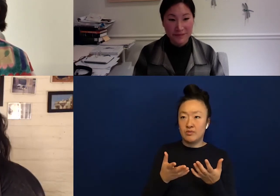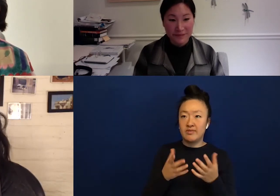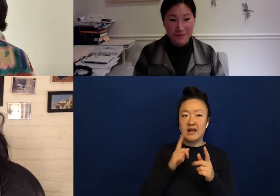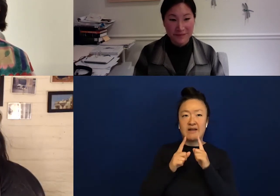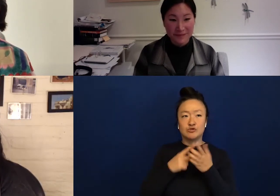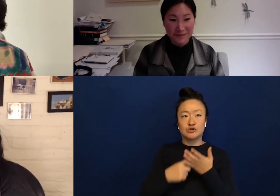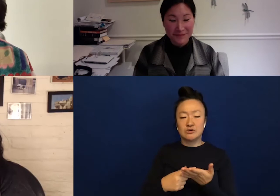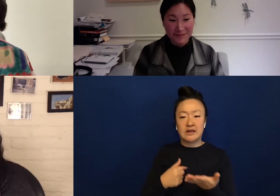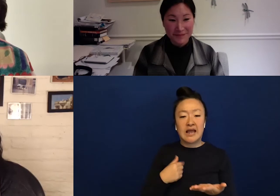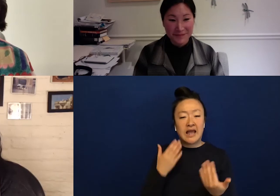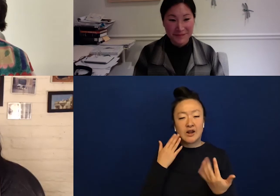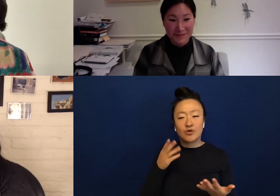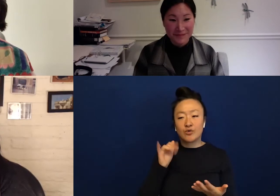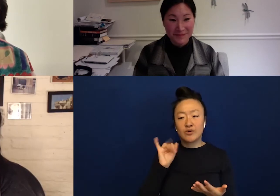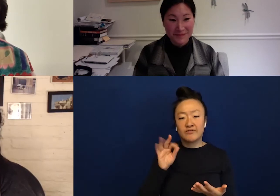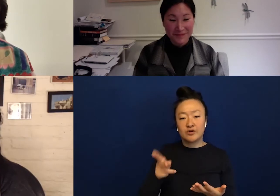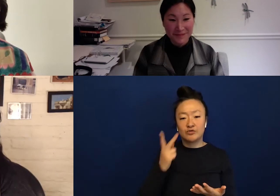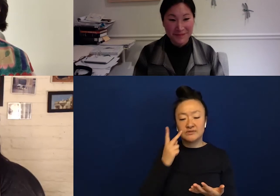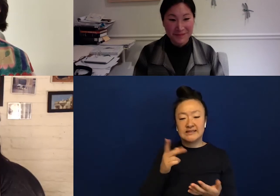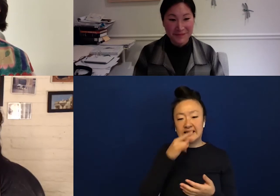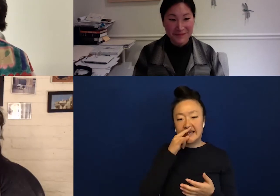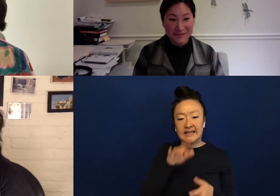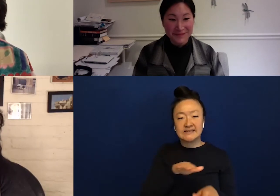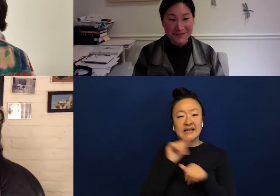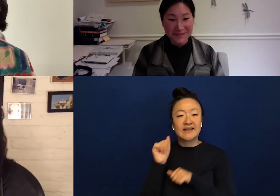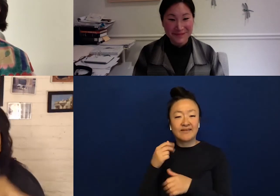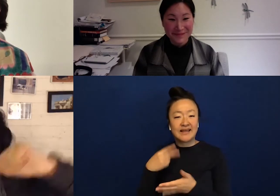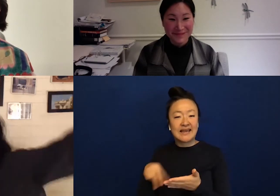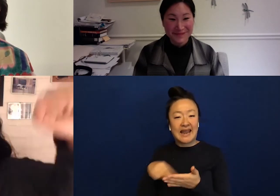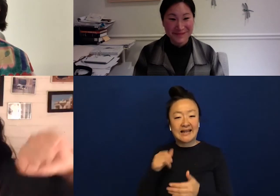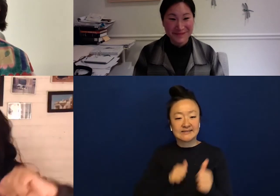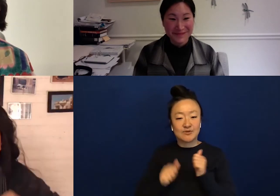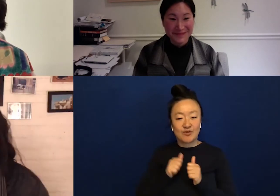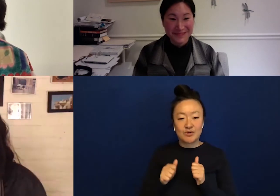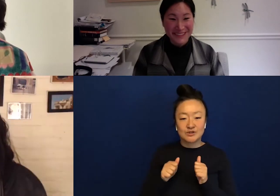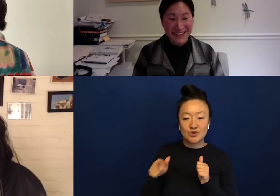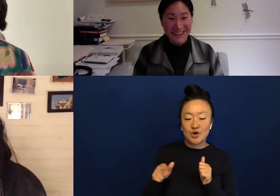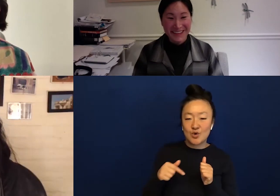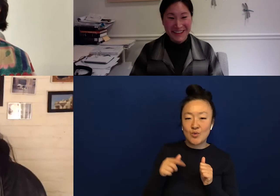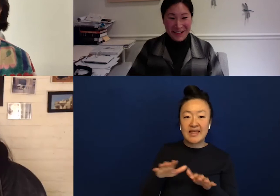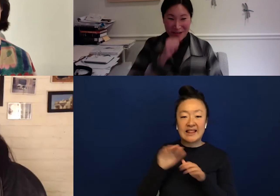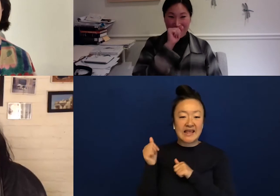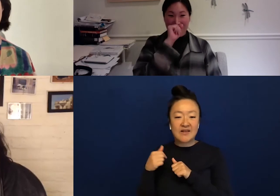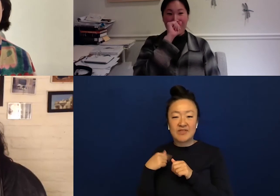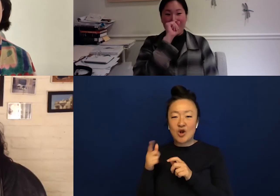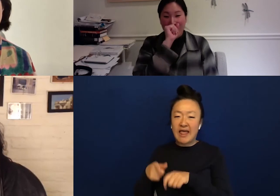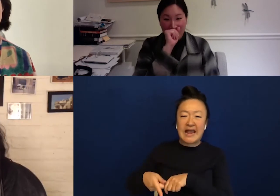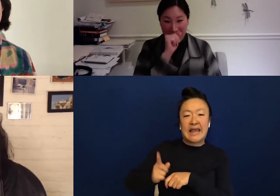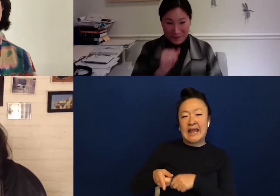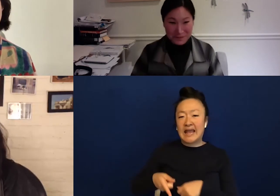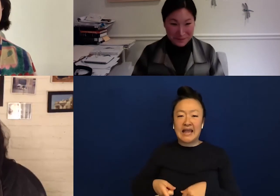I don't know if you've ever seen kids leave a dance performance. So cute, but when they come out, they're just like kicking the air and they're like imitating what they just